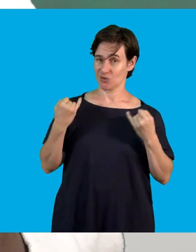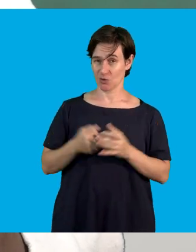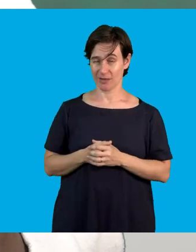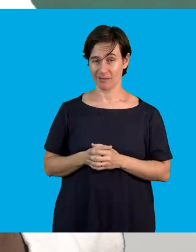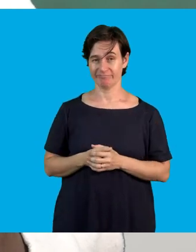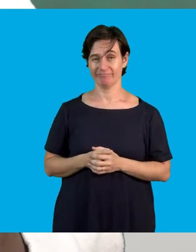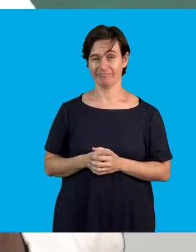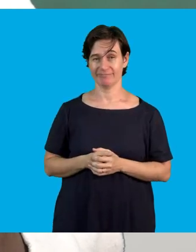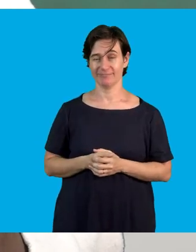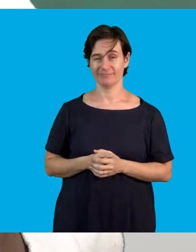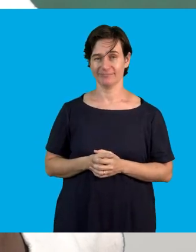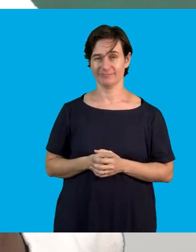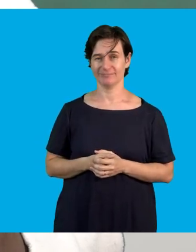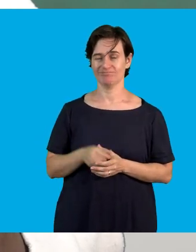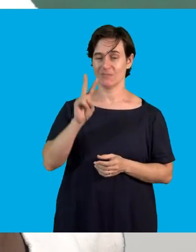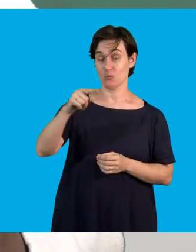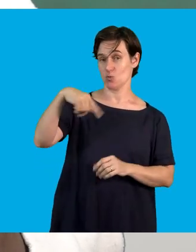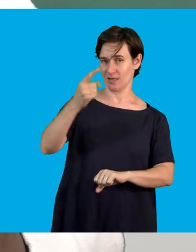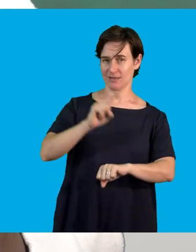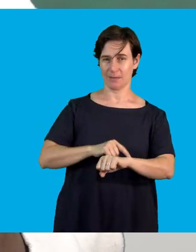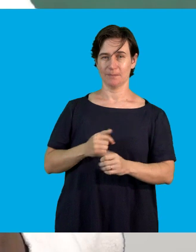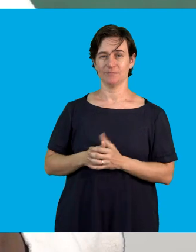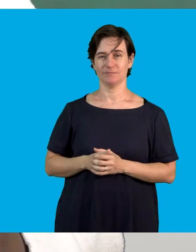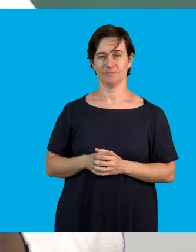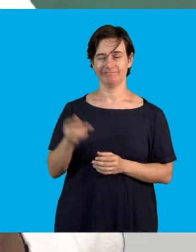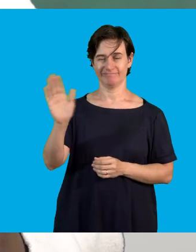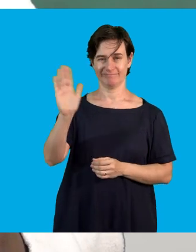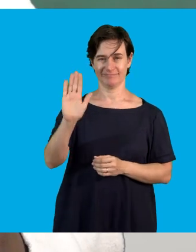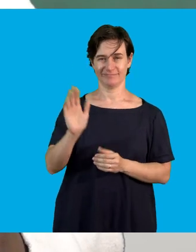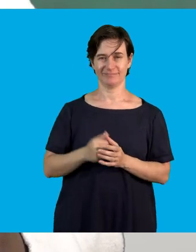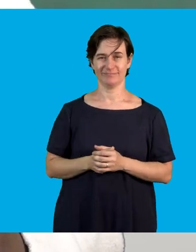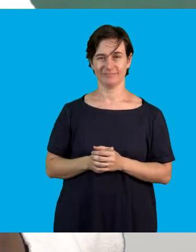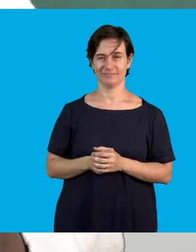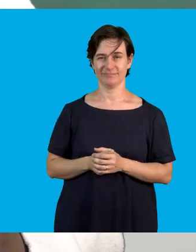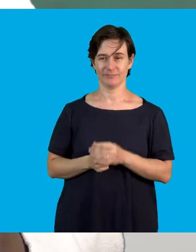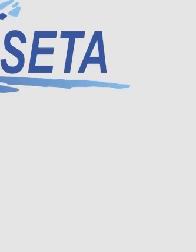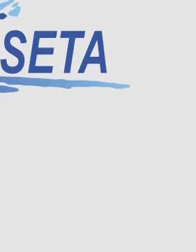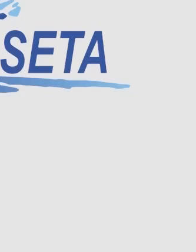the lesson as much as I did. See you next time. Goodbye.